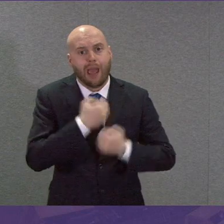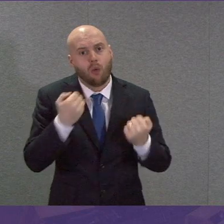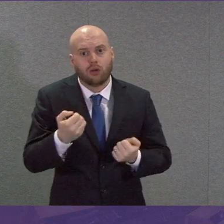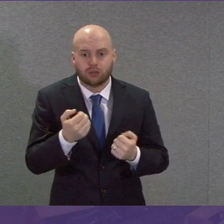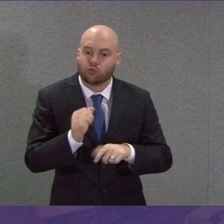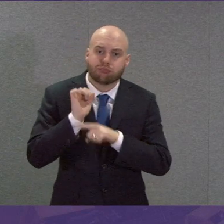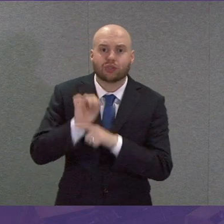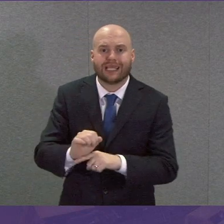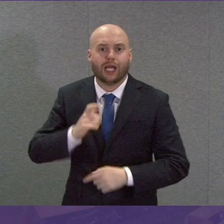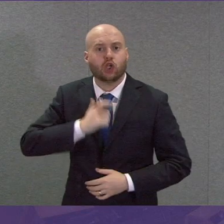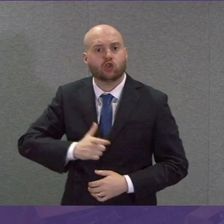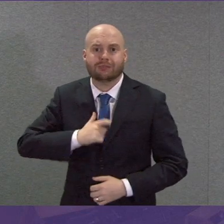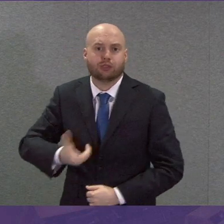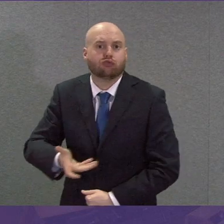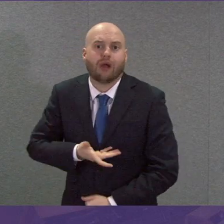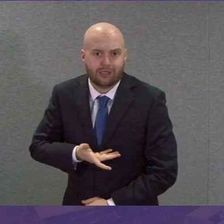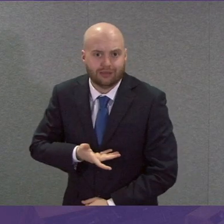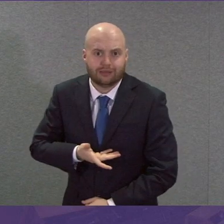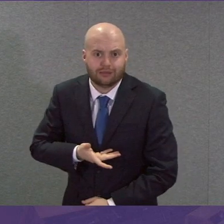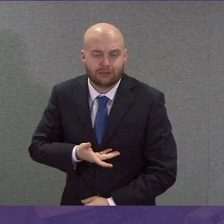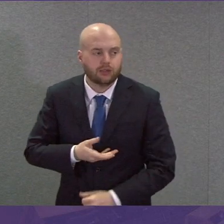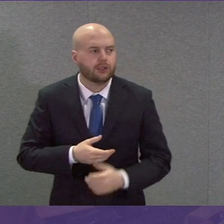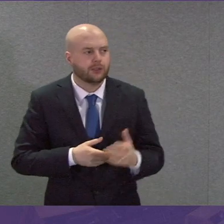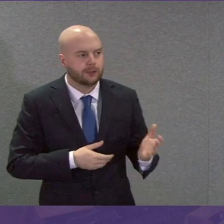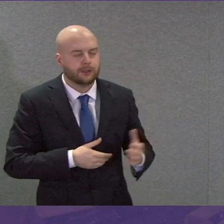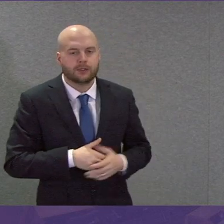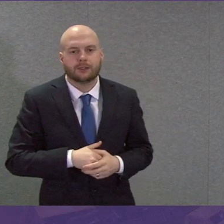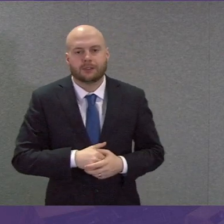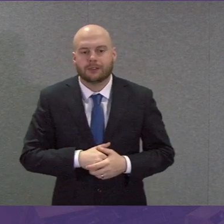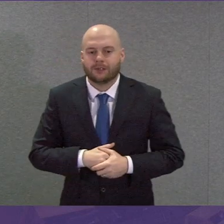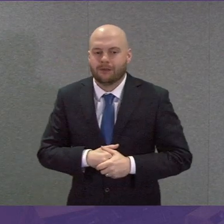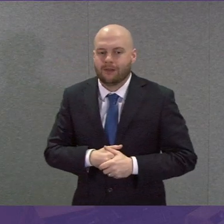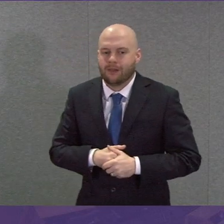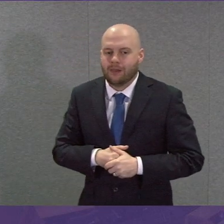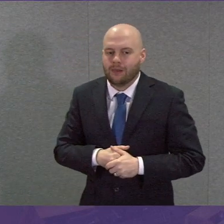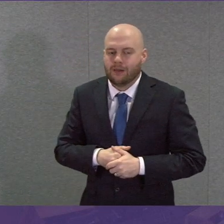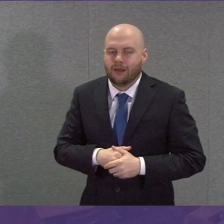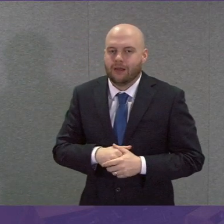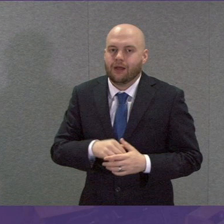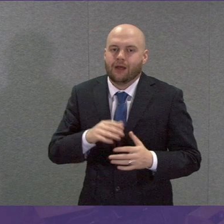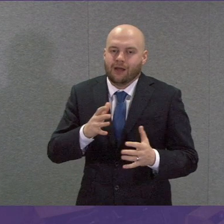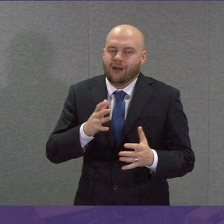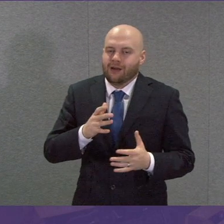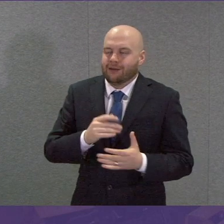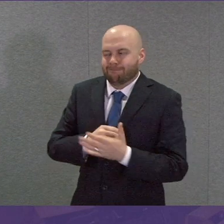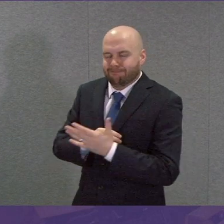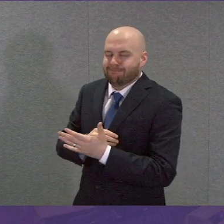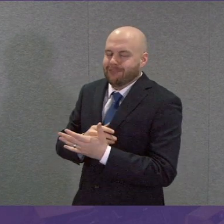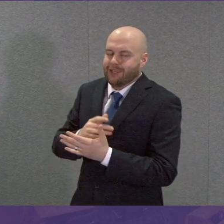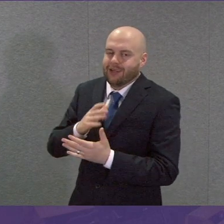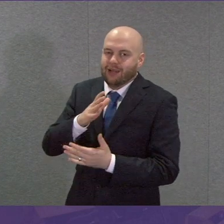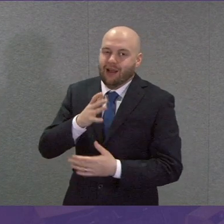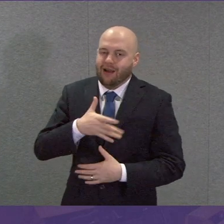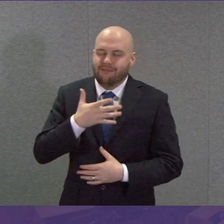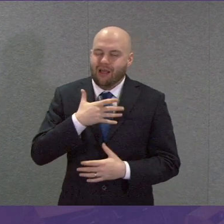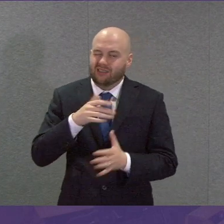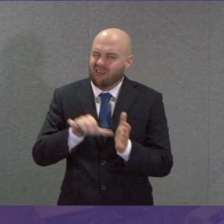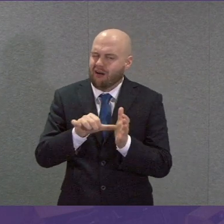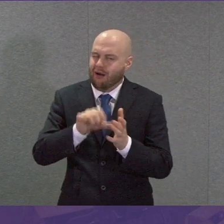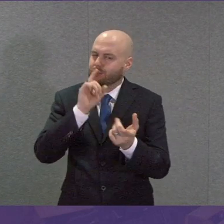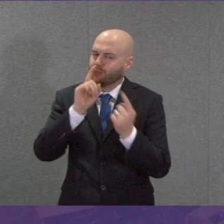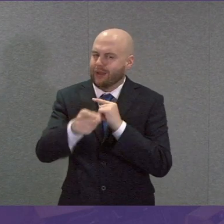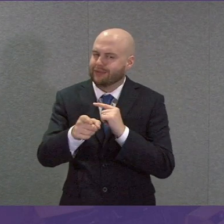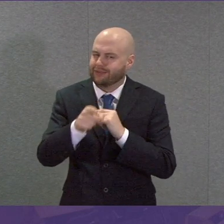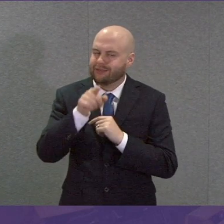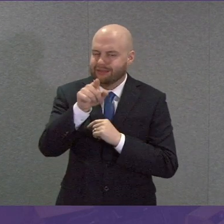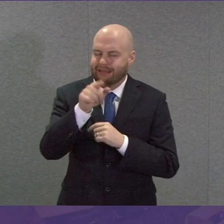protections? I don't want to give a definitive answer to that. It's probably not for me to do so in any case. What I can say is I recognise it. It was a subject of discussion